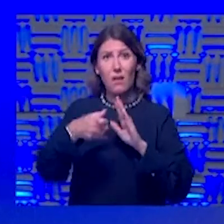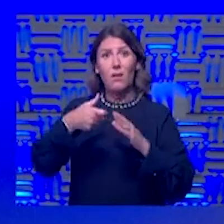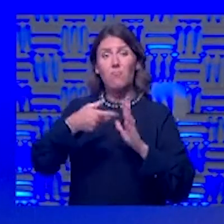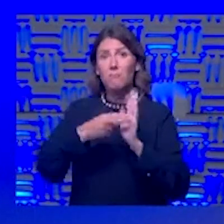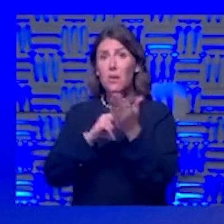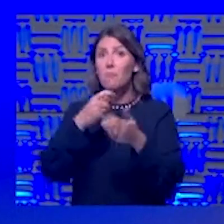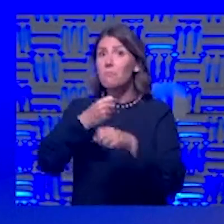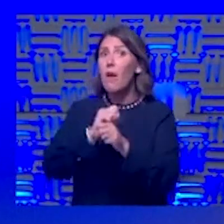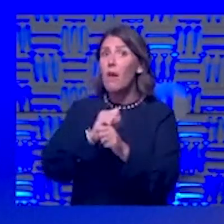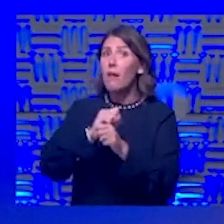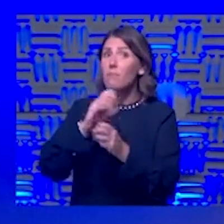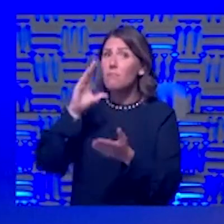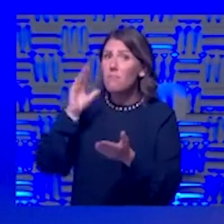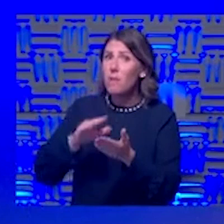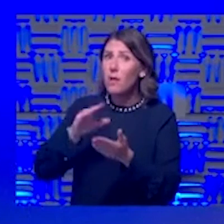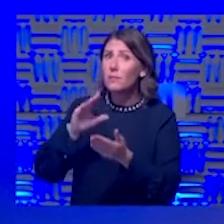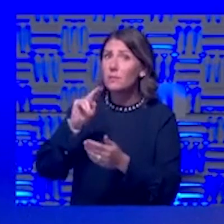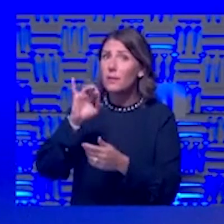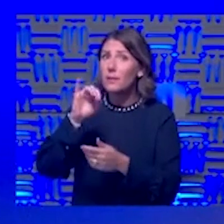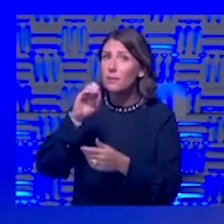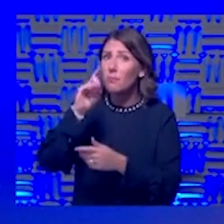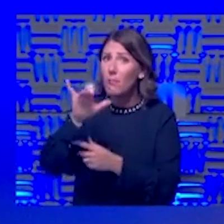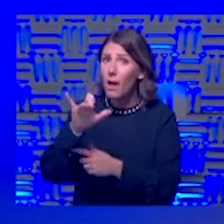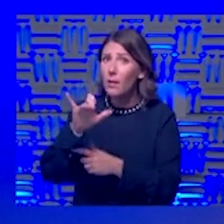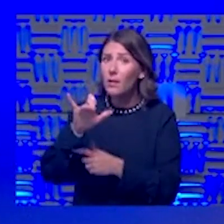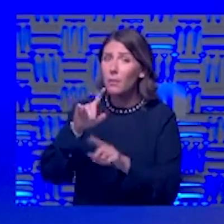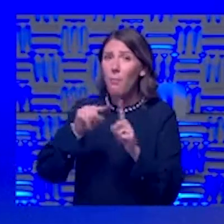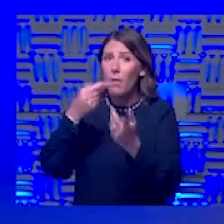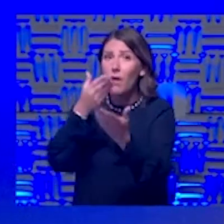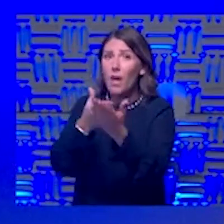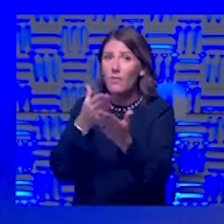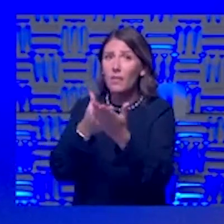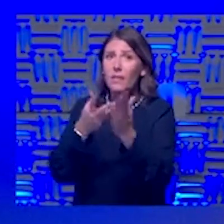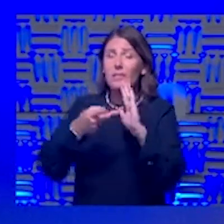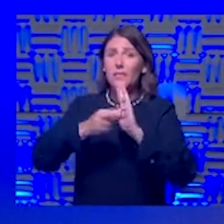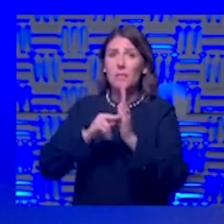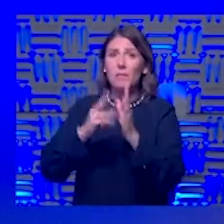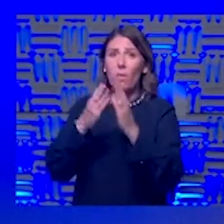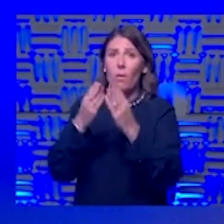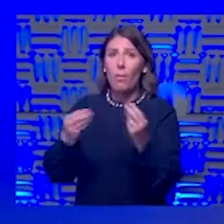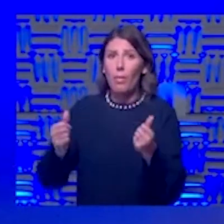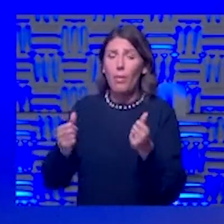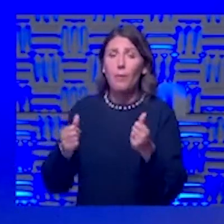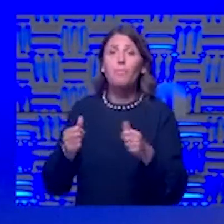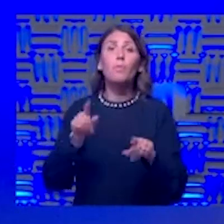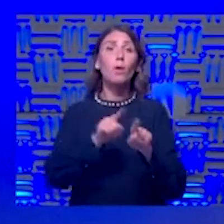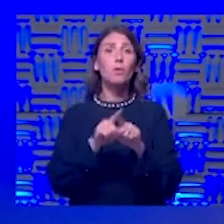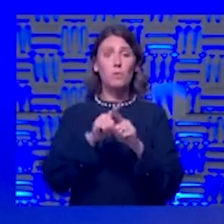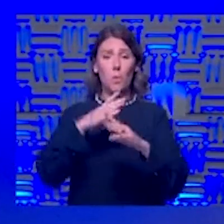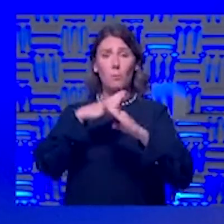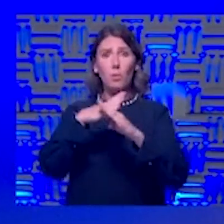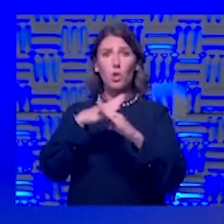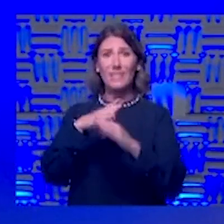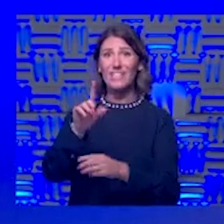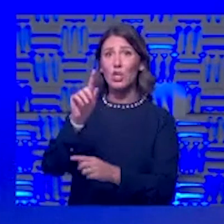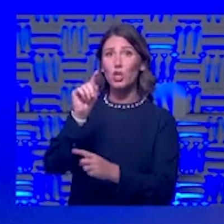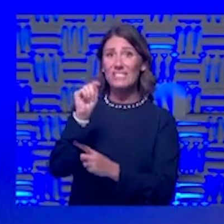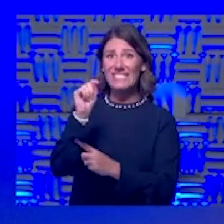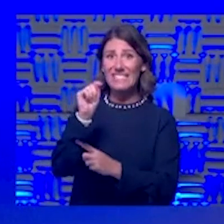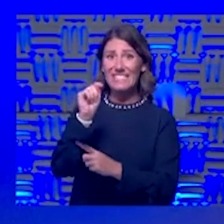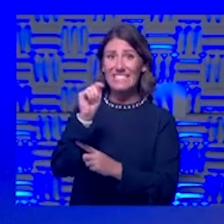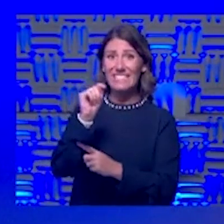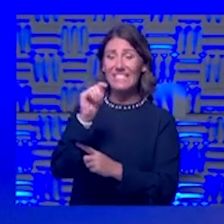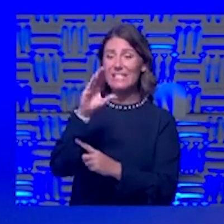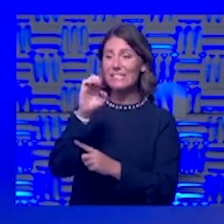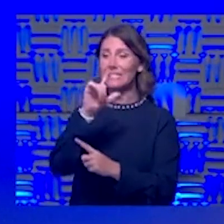antibody, even though they have evidence of neutralizing antibody? Also, the other thing for immunity is T cells. It's cellular